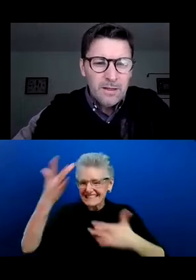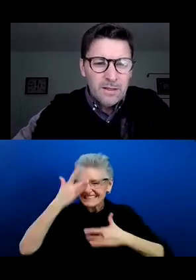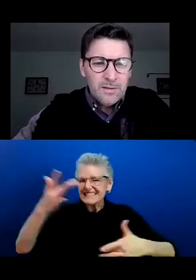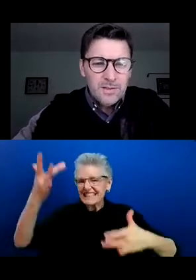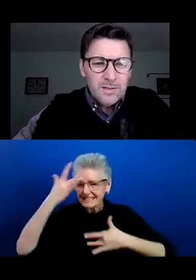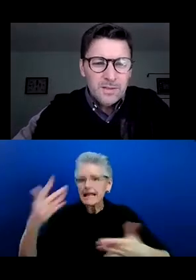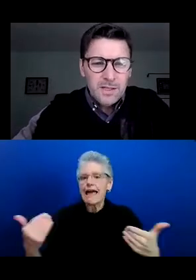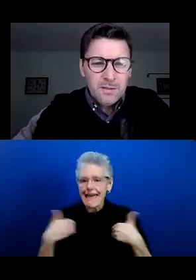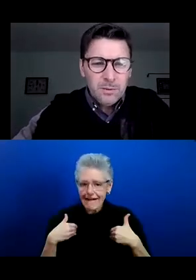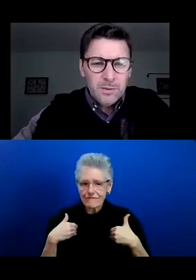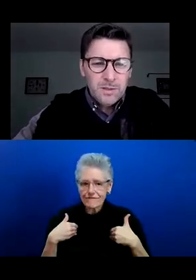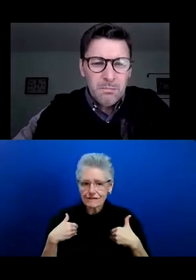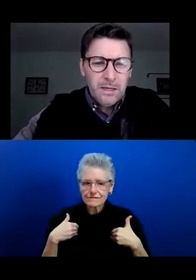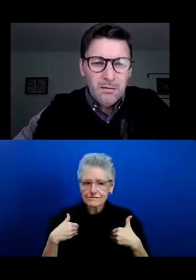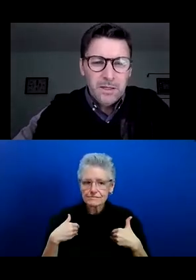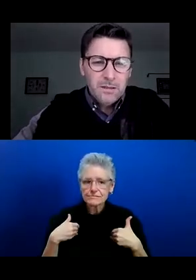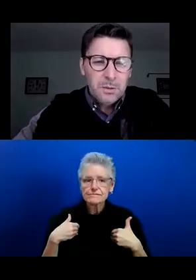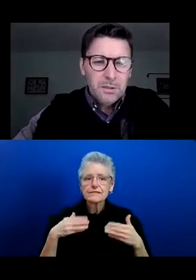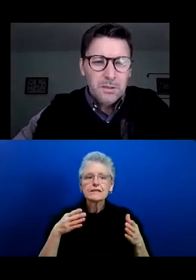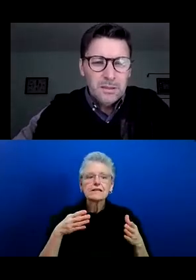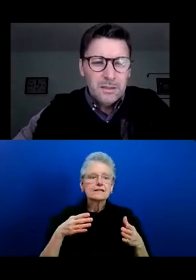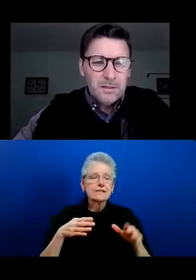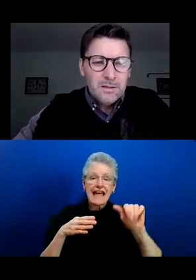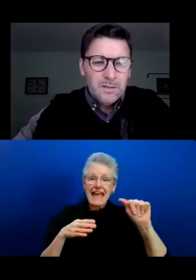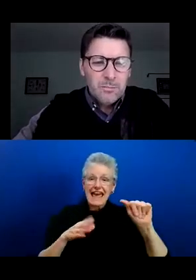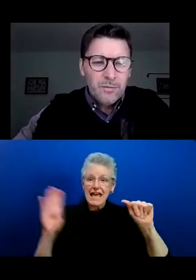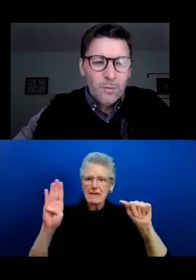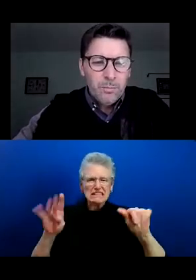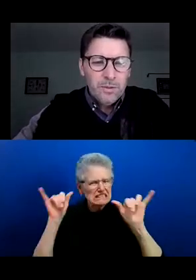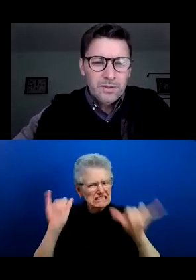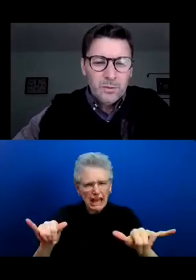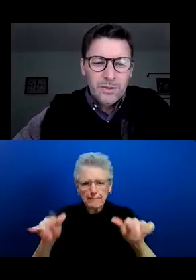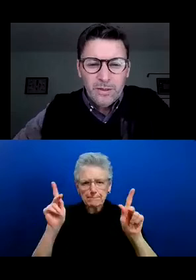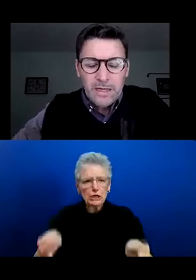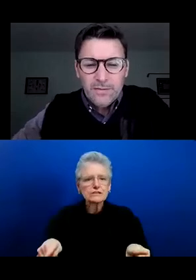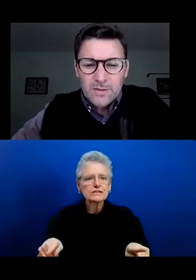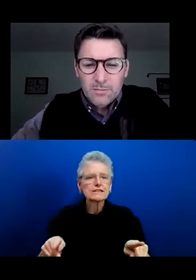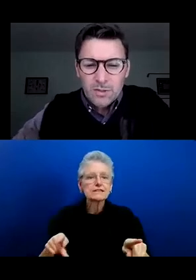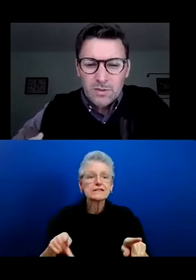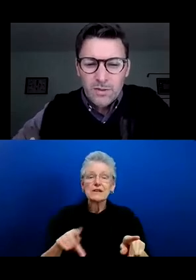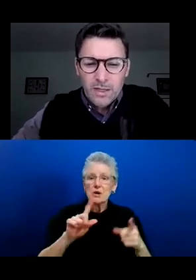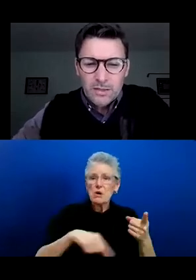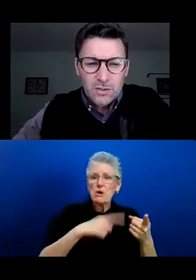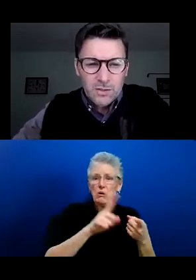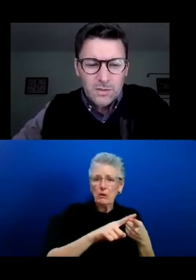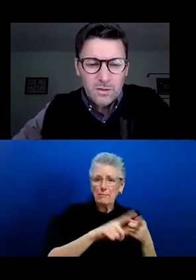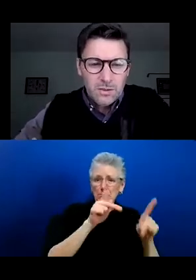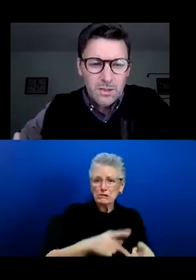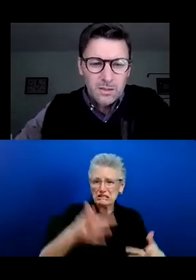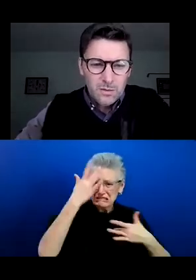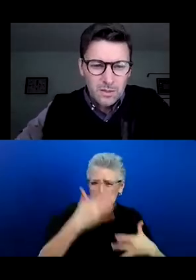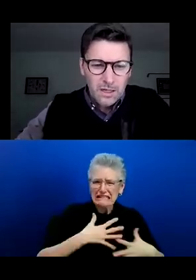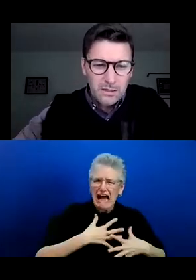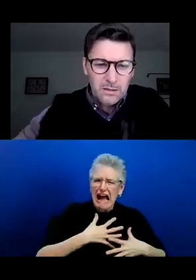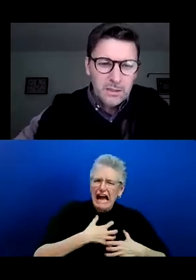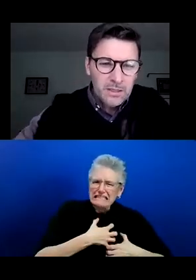disease. This is the same person in panel A and B. This is the before picture when they were having symptoms of angina, so they were